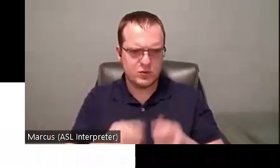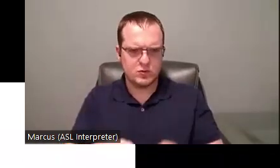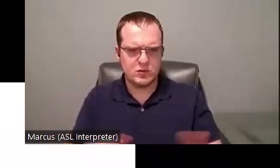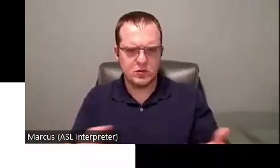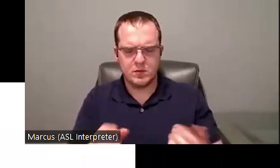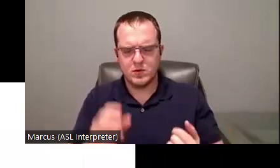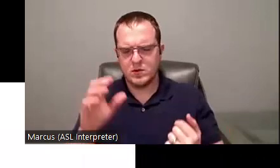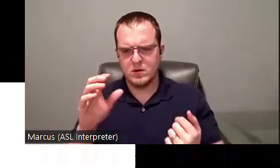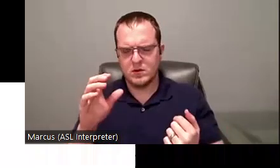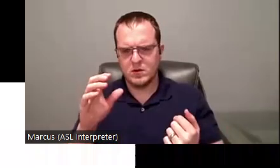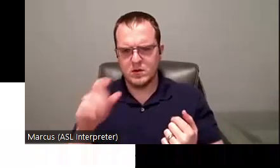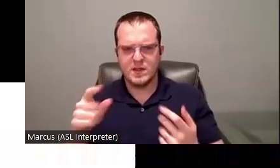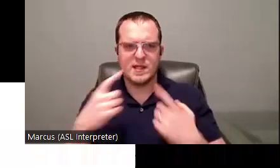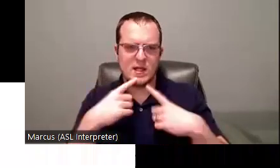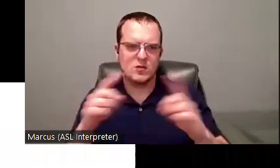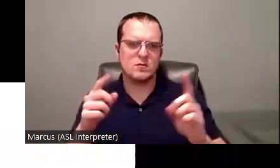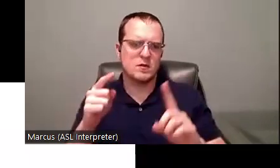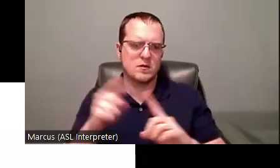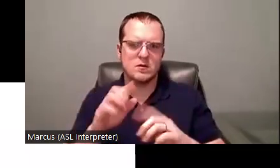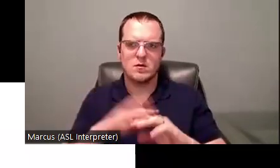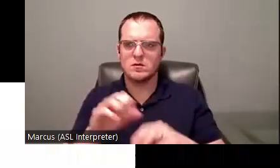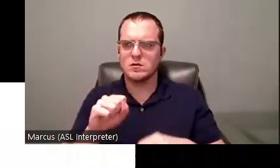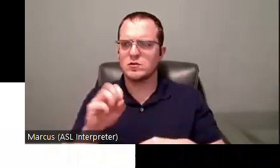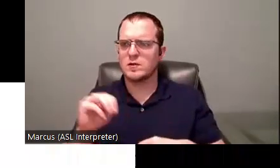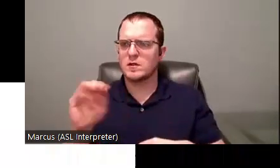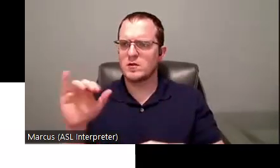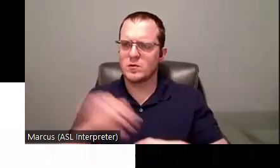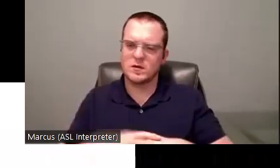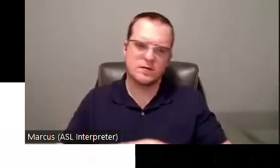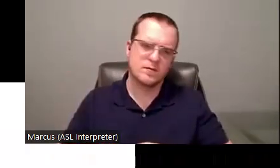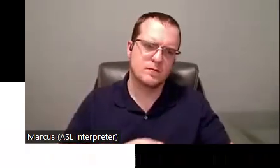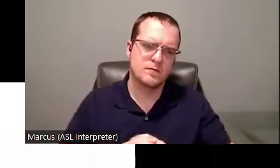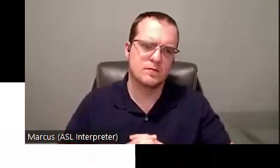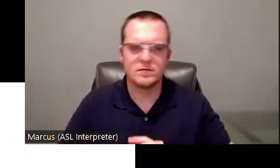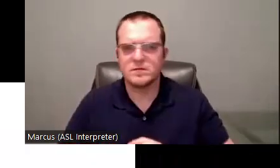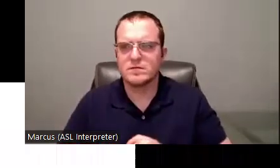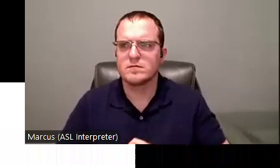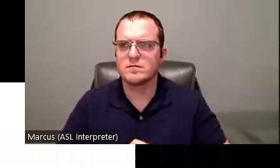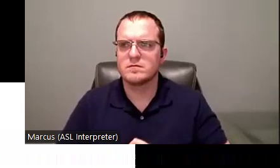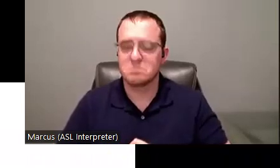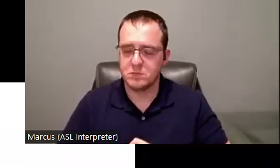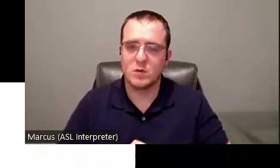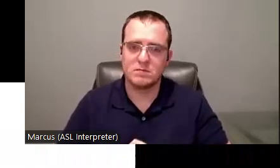the announcement on our social media channels. Great.